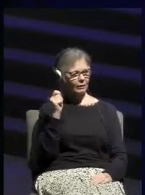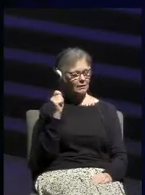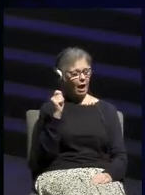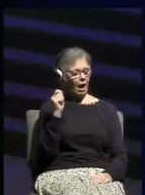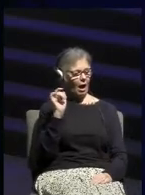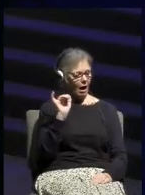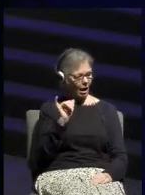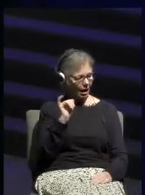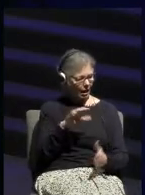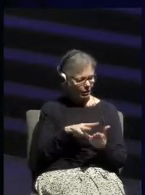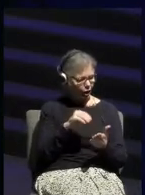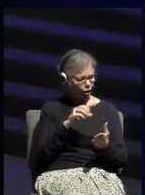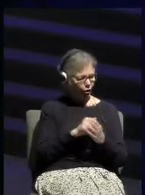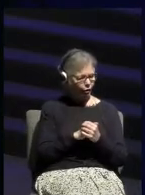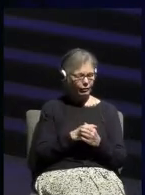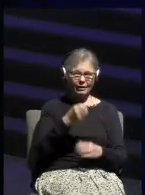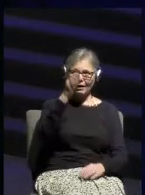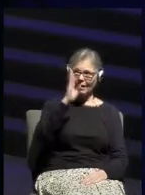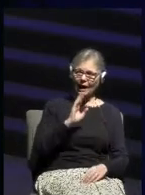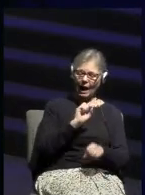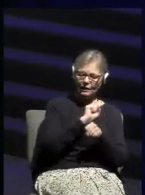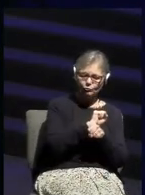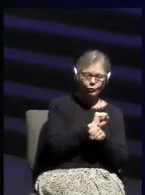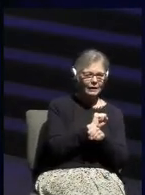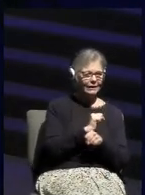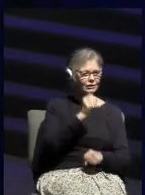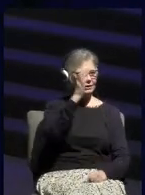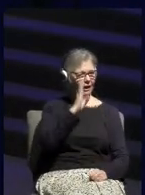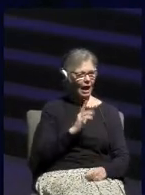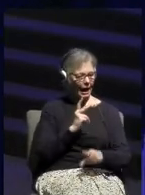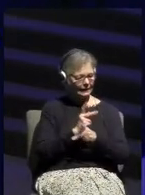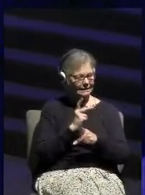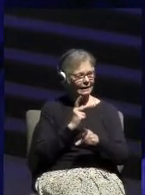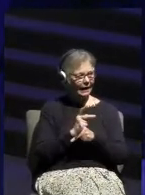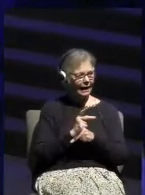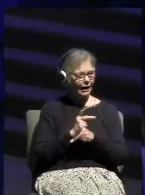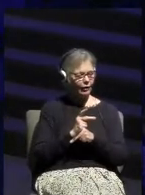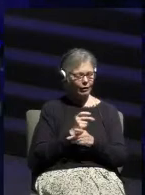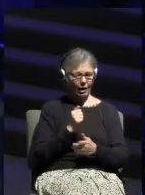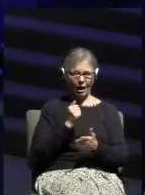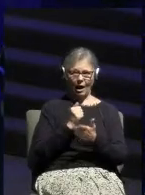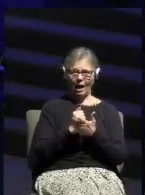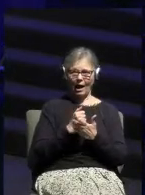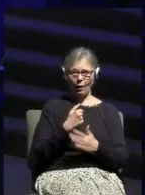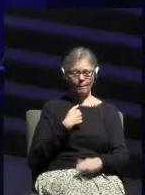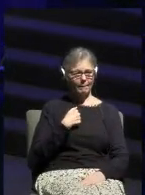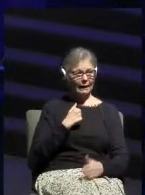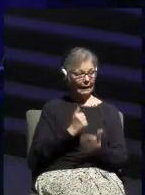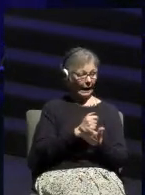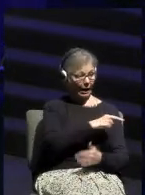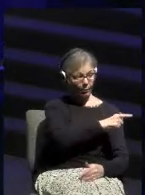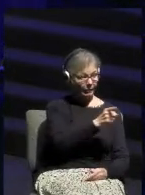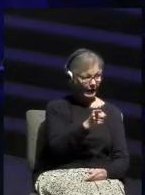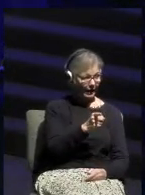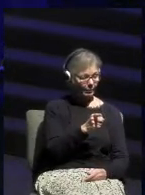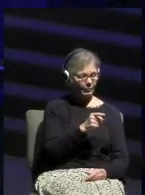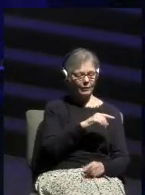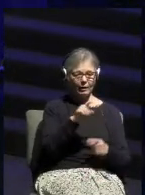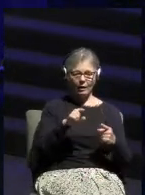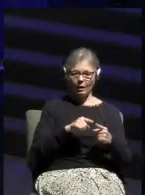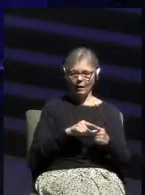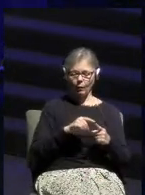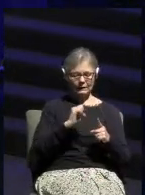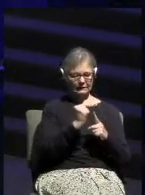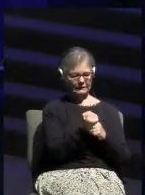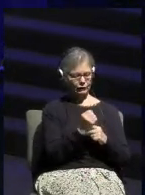and God's protection and God's care in our life. It's important because then when we're in that same situation, we're like,